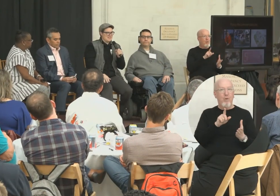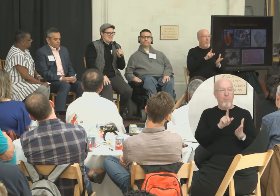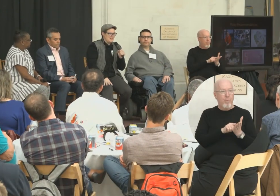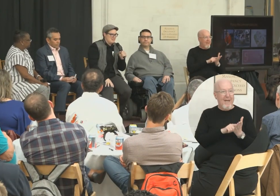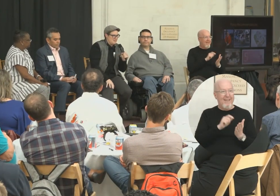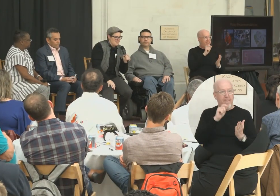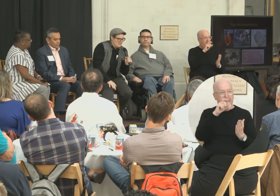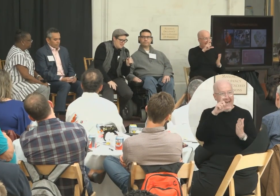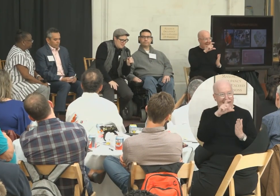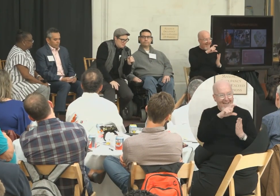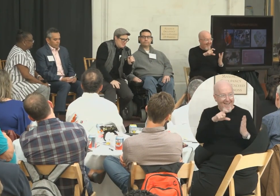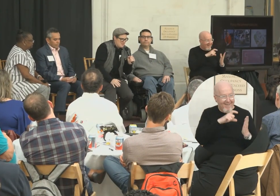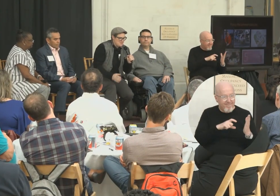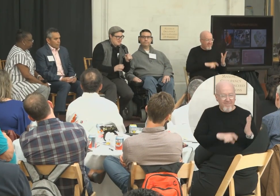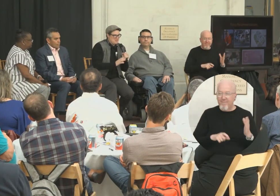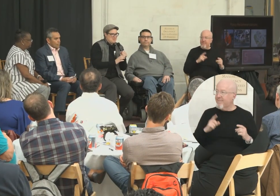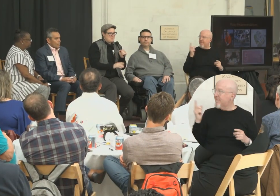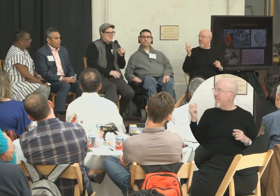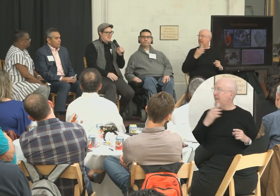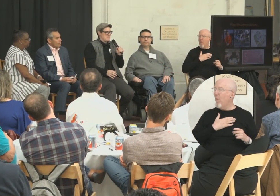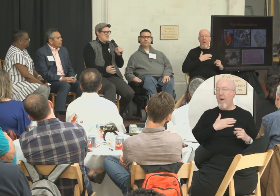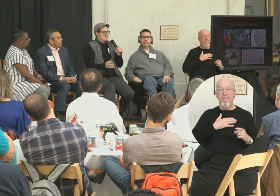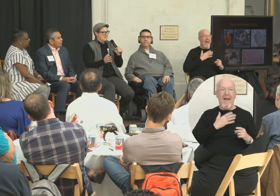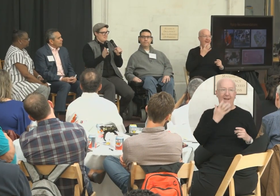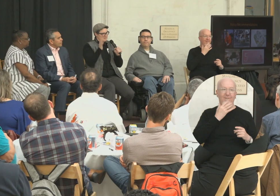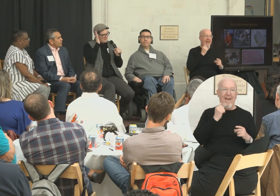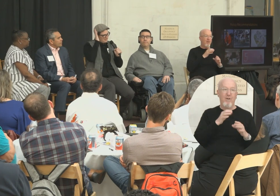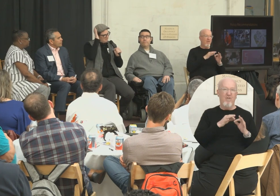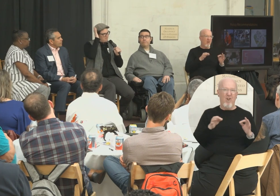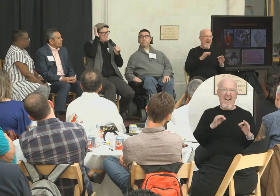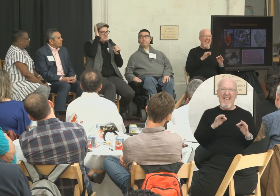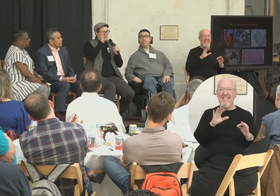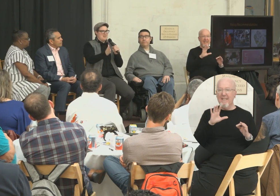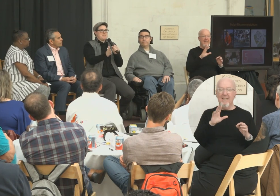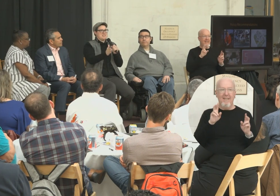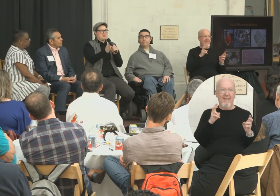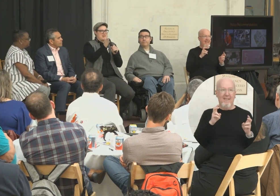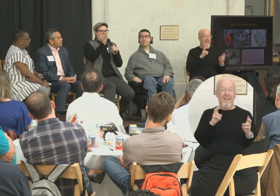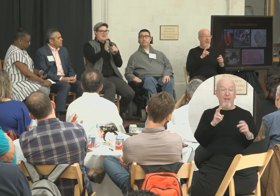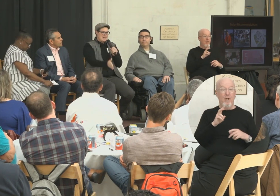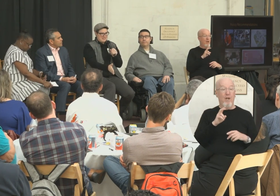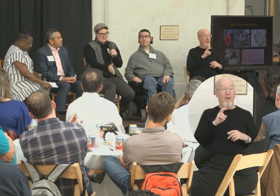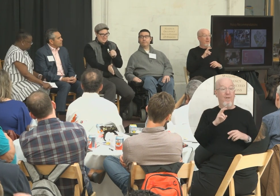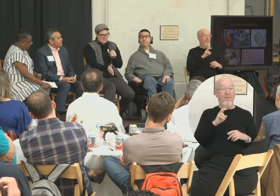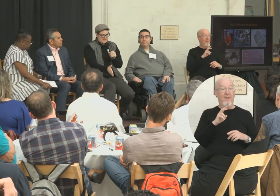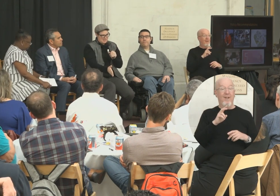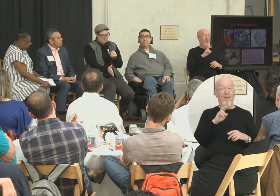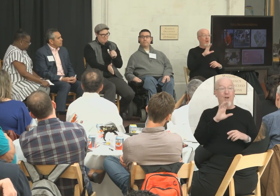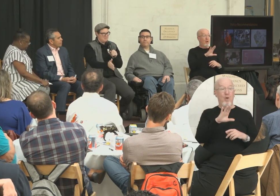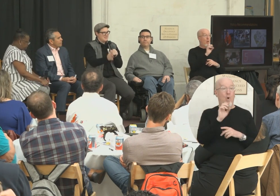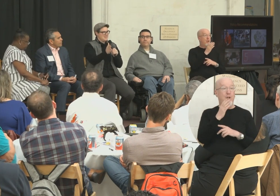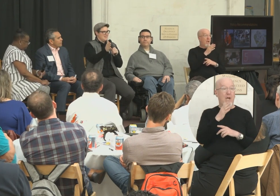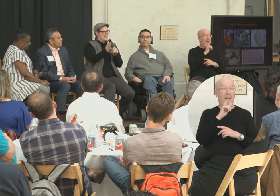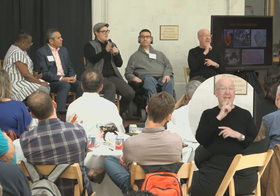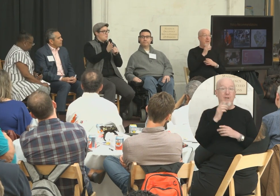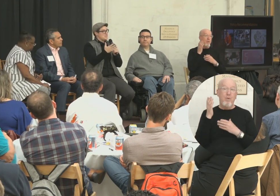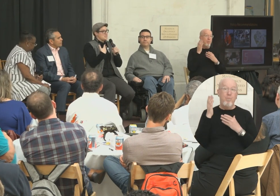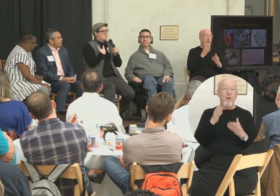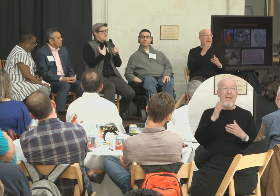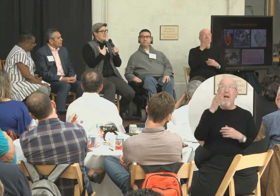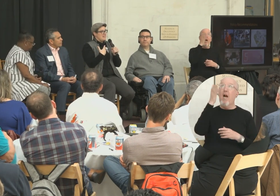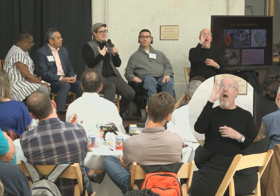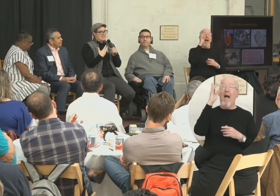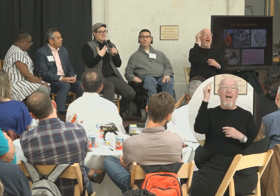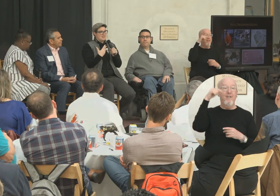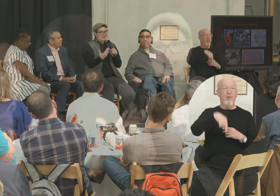favorite phrases that police officers sometimes say to me is like, "Your job is to bring God to this scene." Which